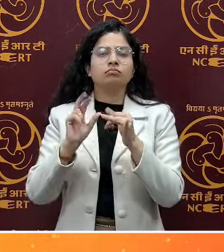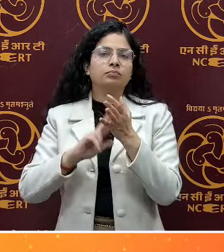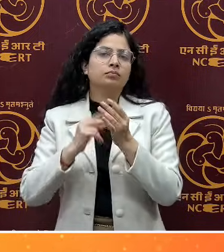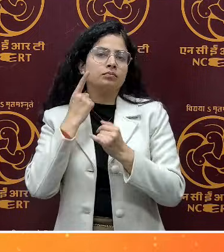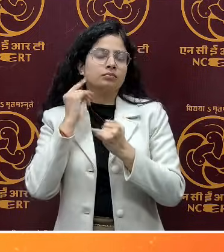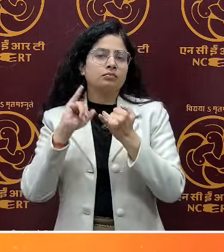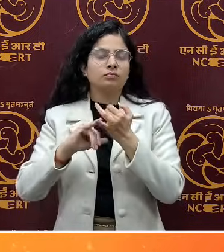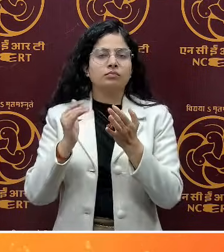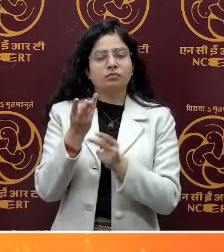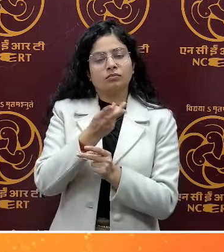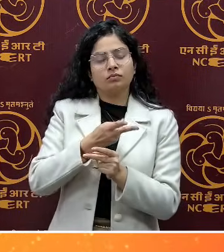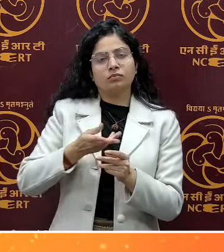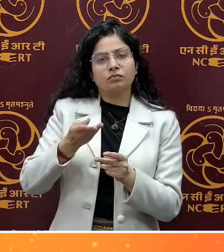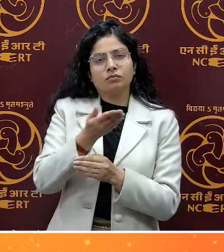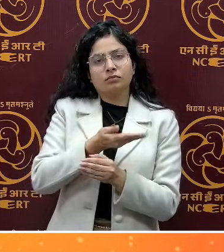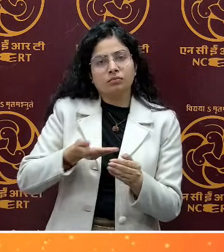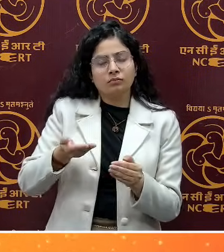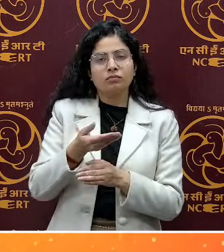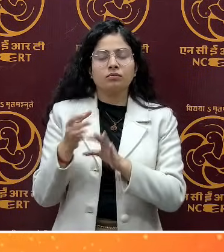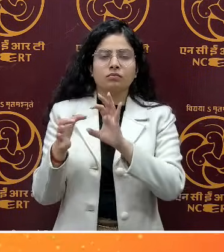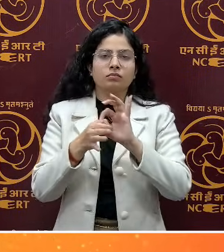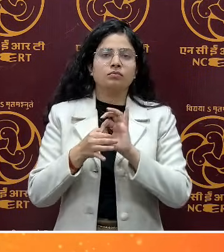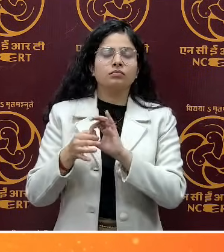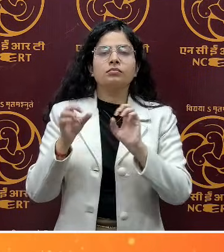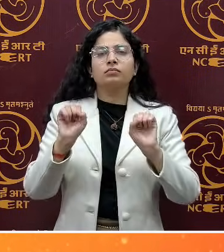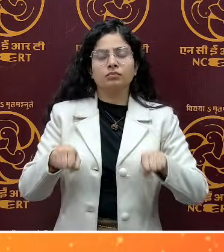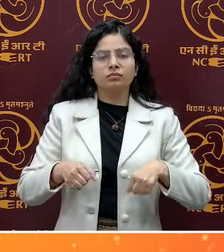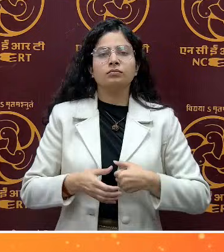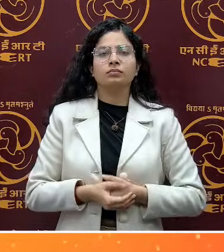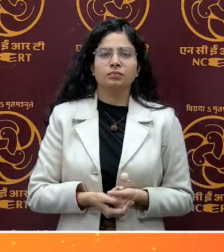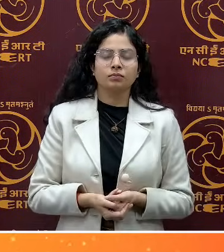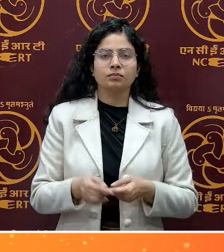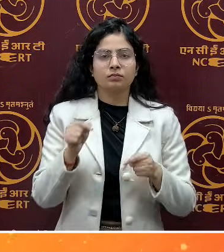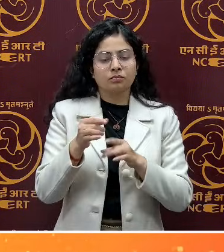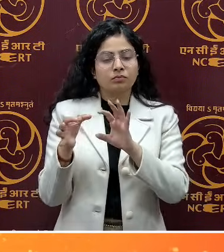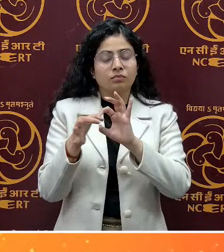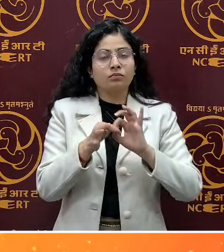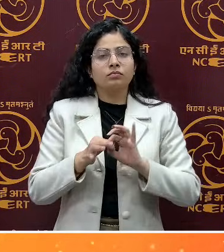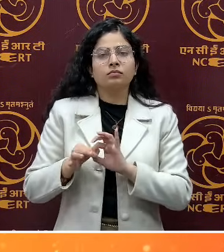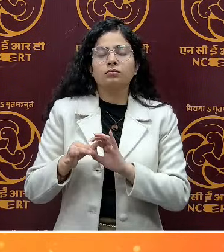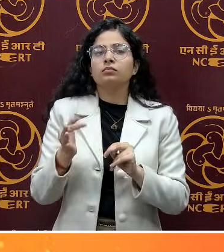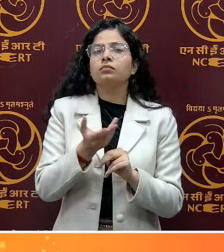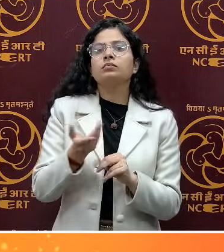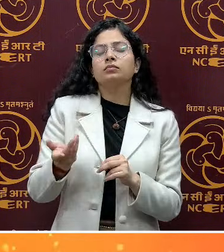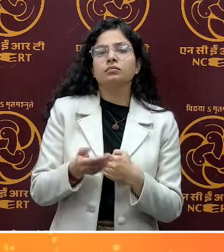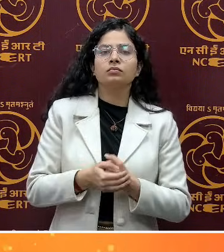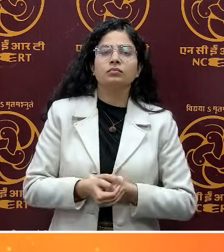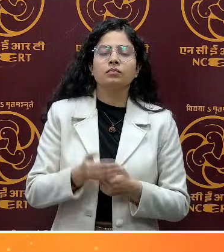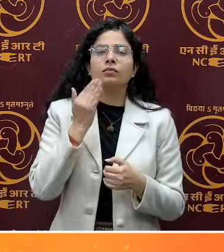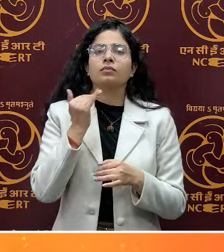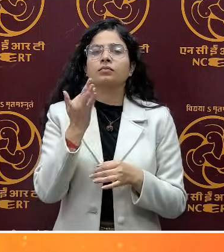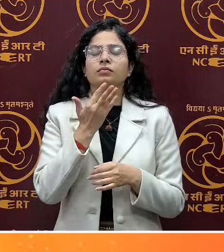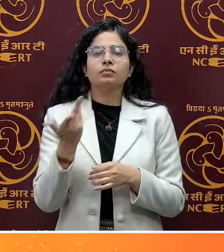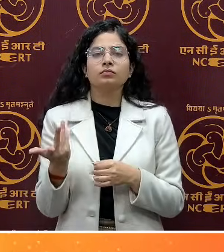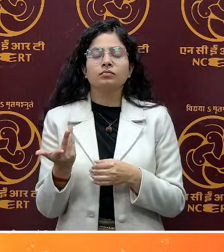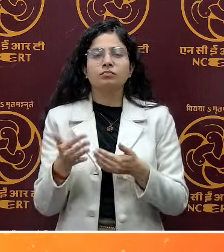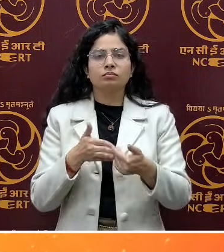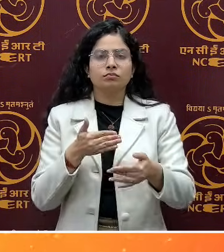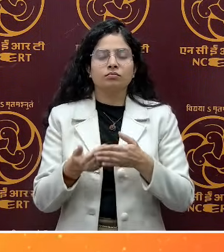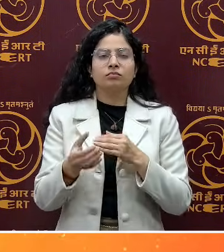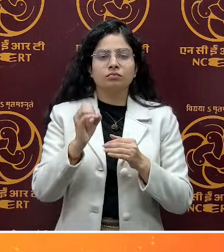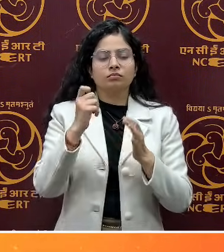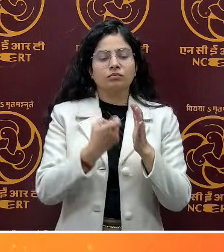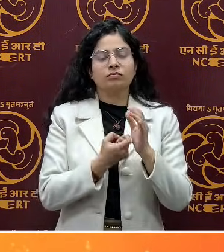are interdependent, right? So this interdependence is there. Why? Because an